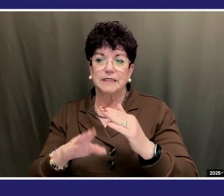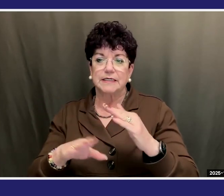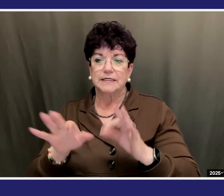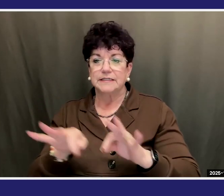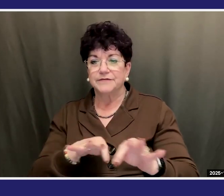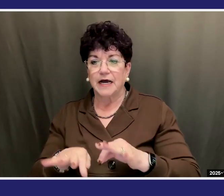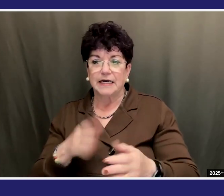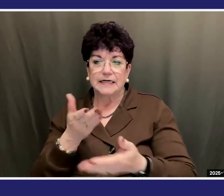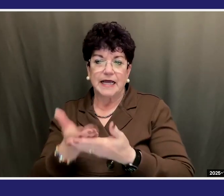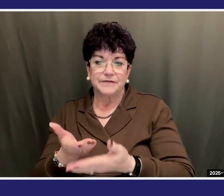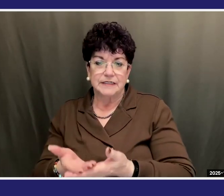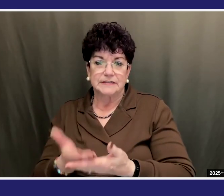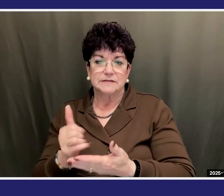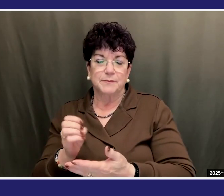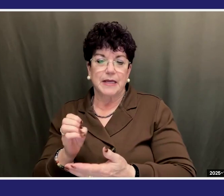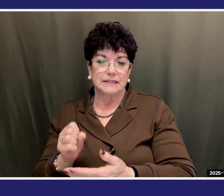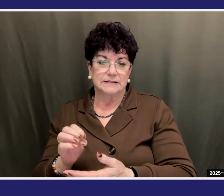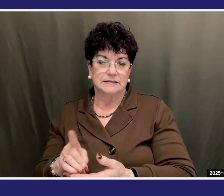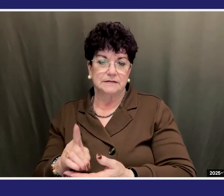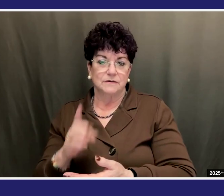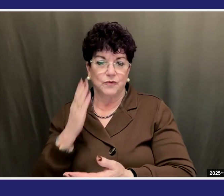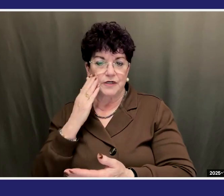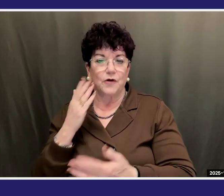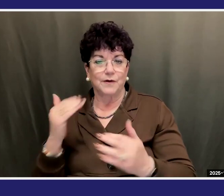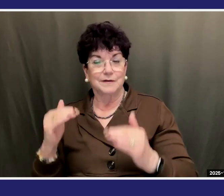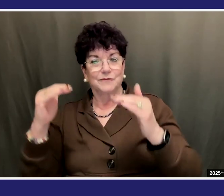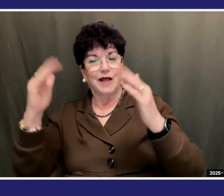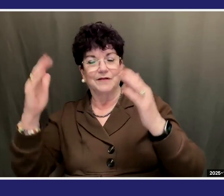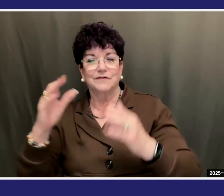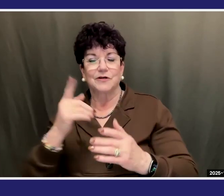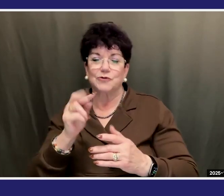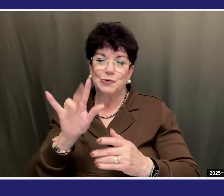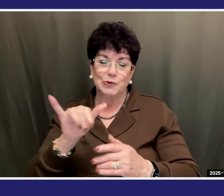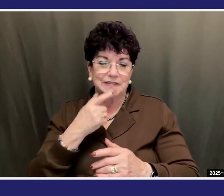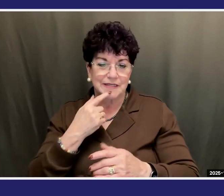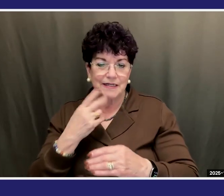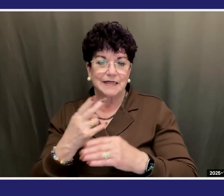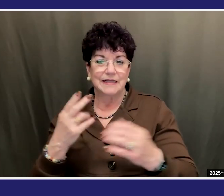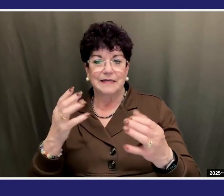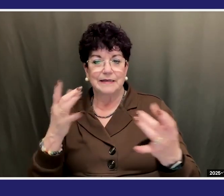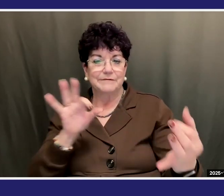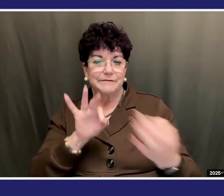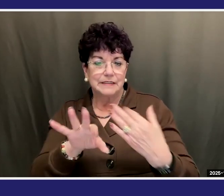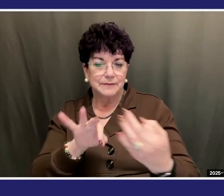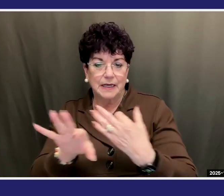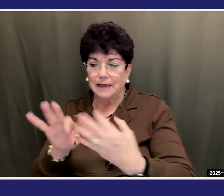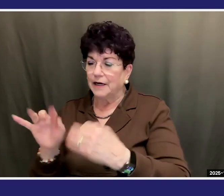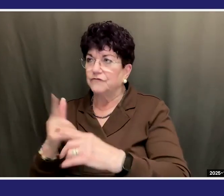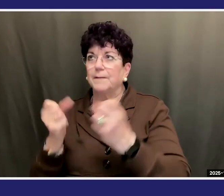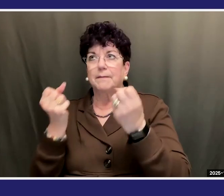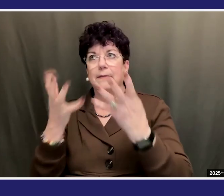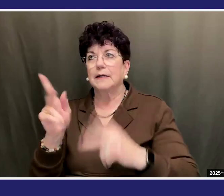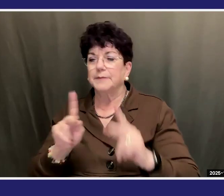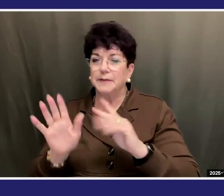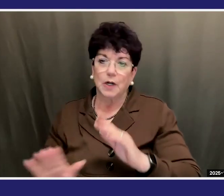So we know that a lot of these strategies were elevated, again, as Trudy mentioned earlier, through the input of many different individuals throughout the state,